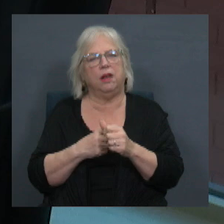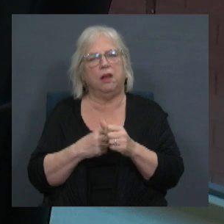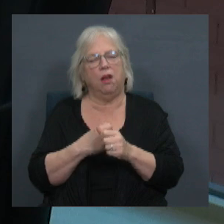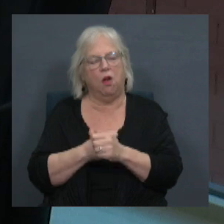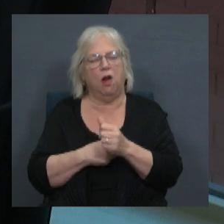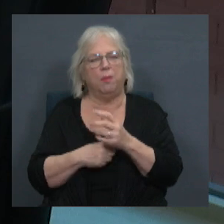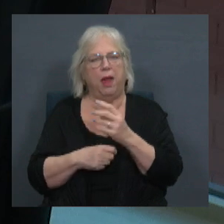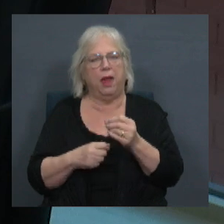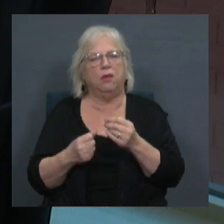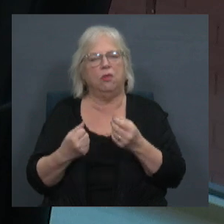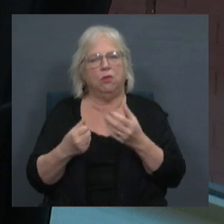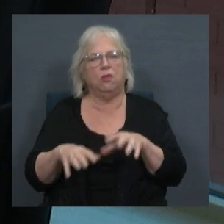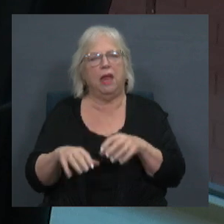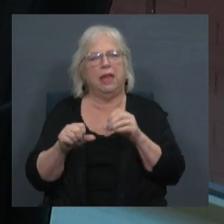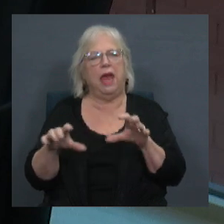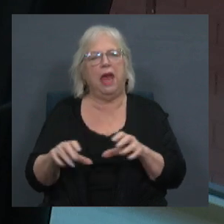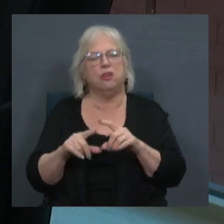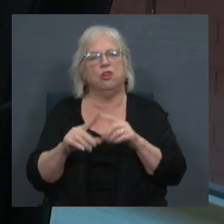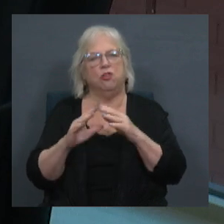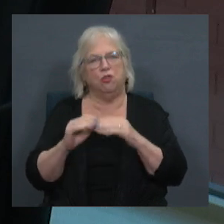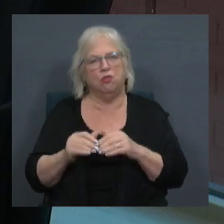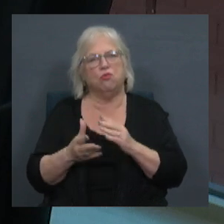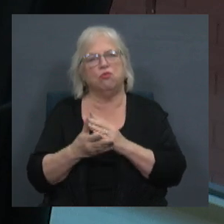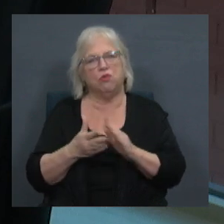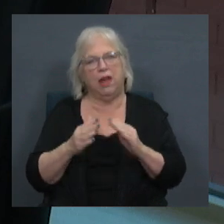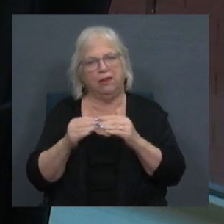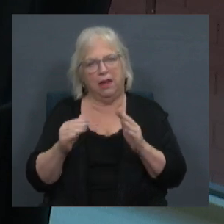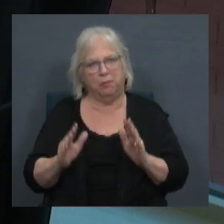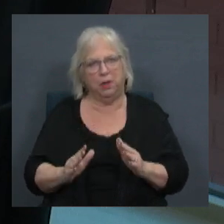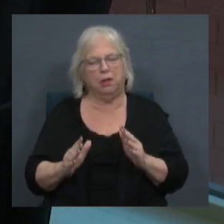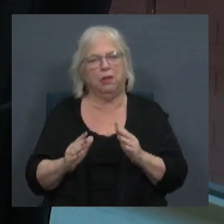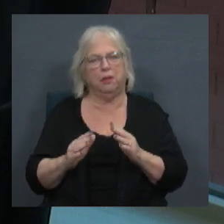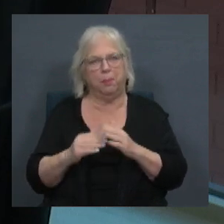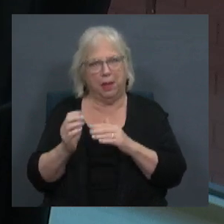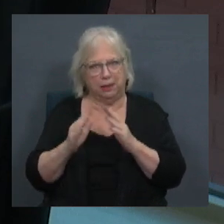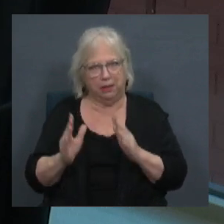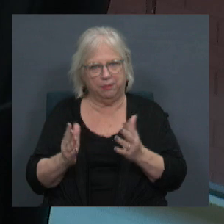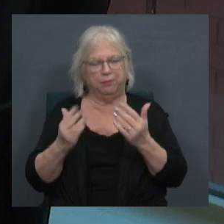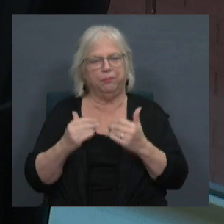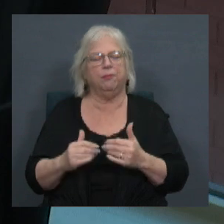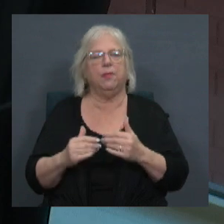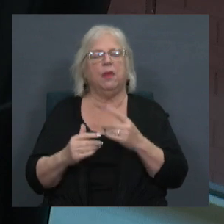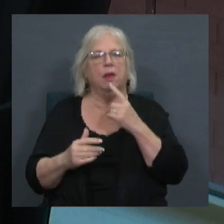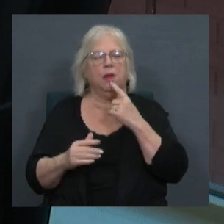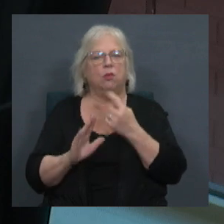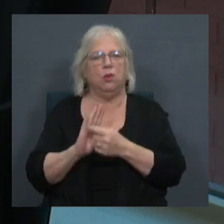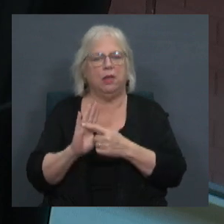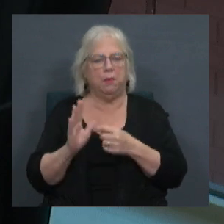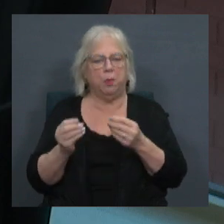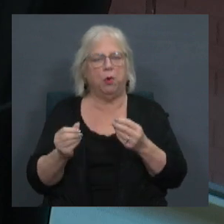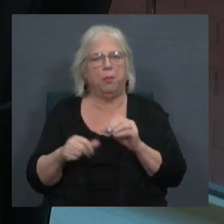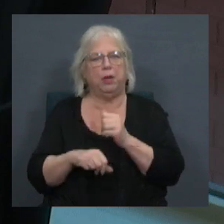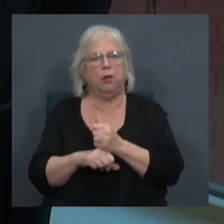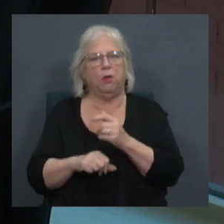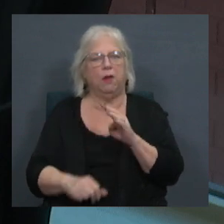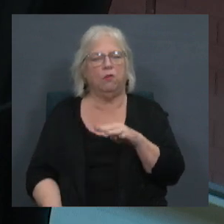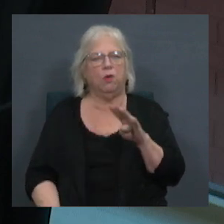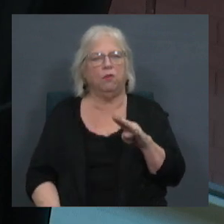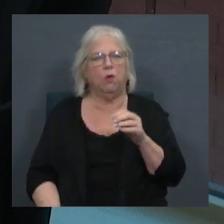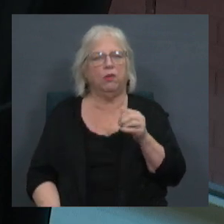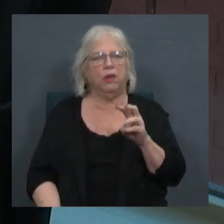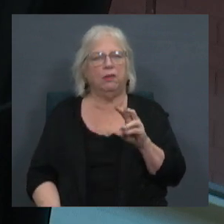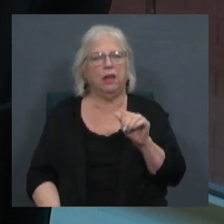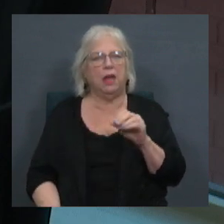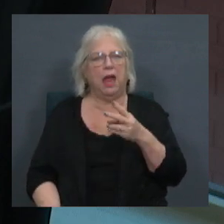necessary to raise and remove said structure, to declare an emergency, and for other purposes. An ordinance to condemn the property located at